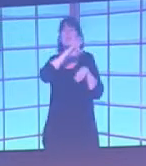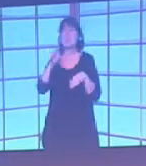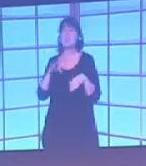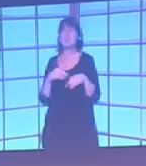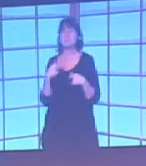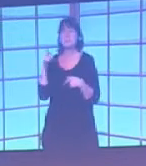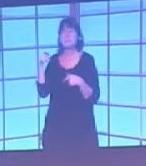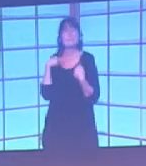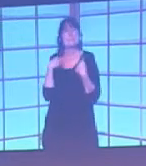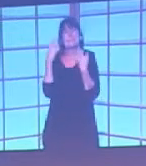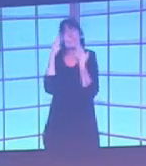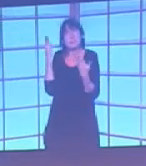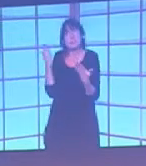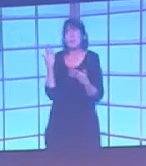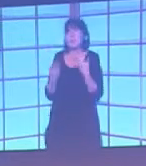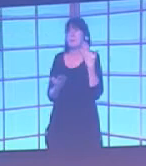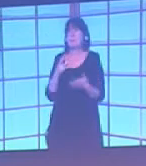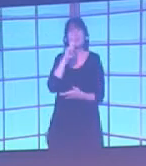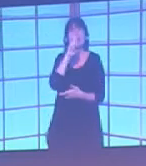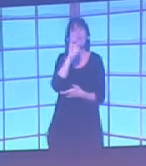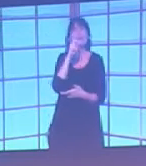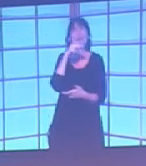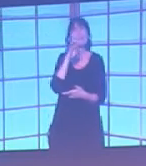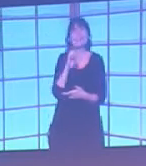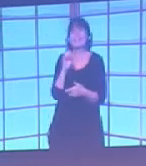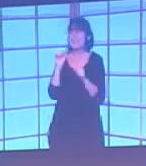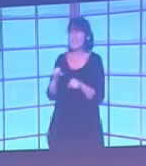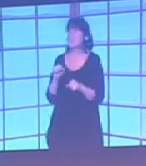that. René might be able to answer that question better.